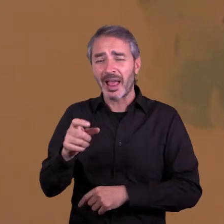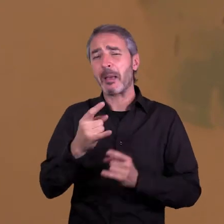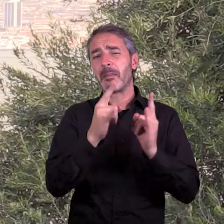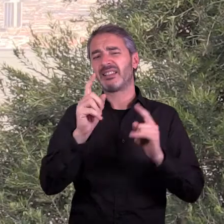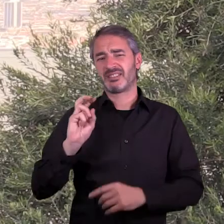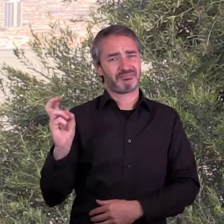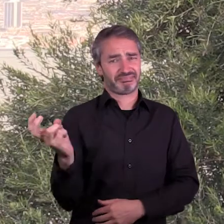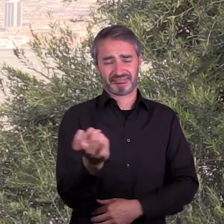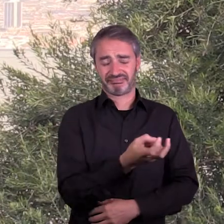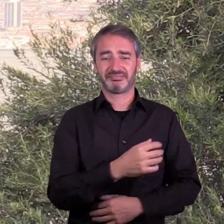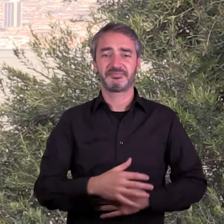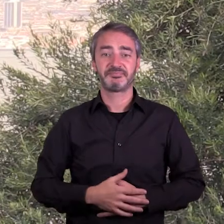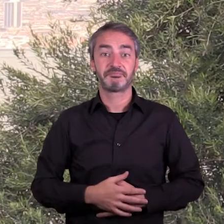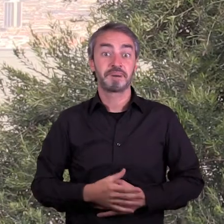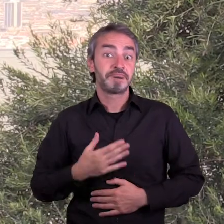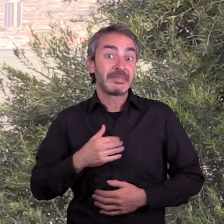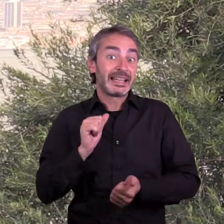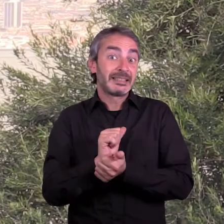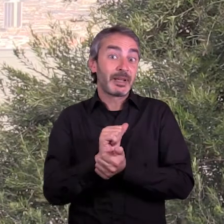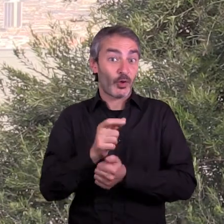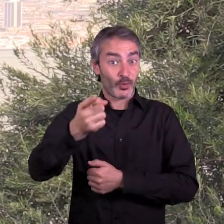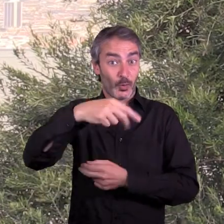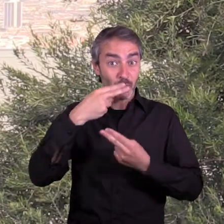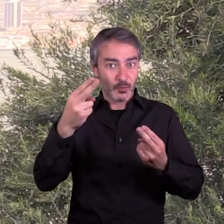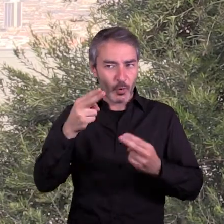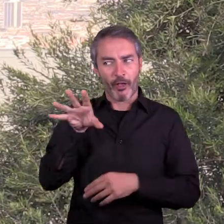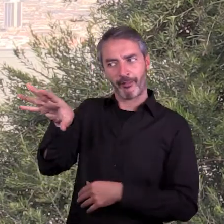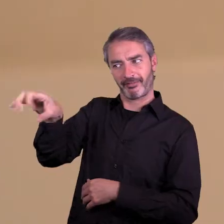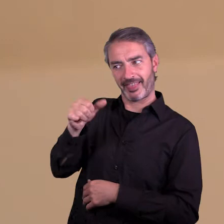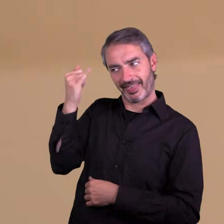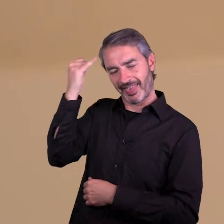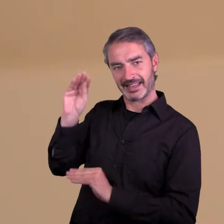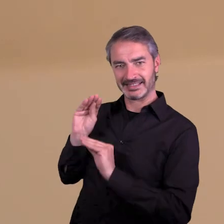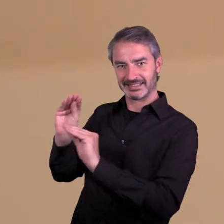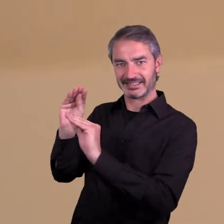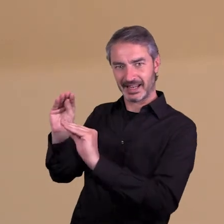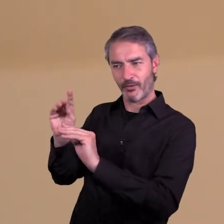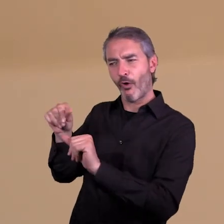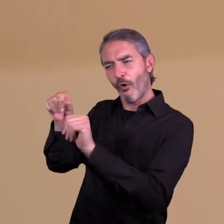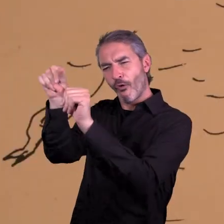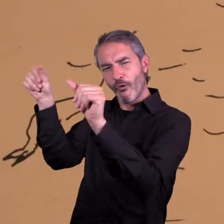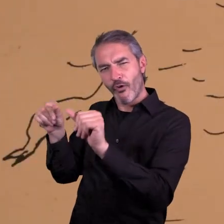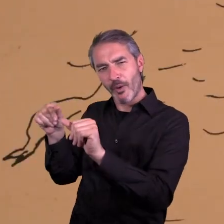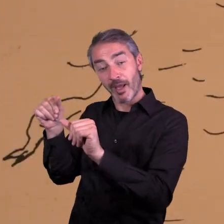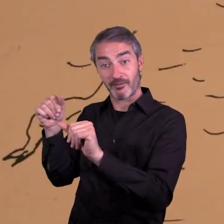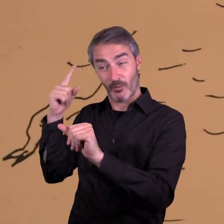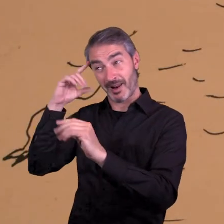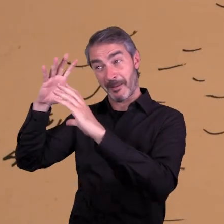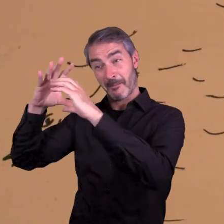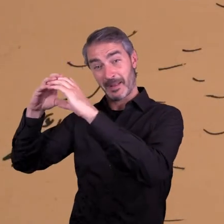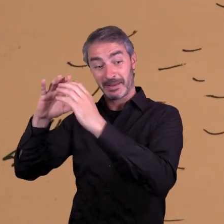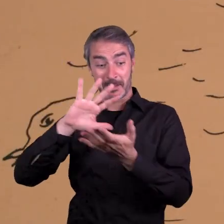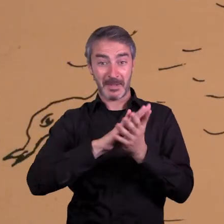plants. So we hope that this will give people access to her mind and the way that she connected her mind and her